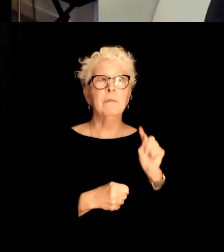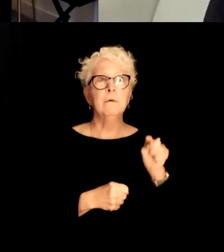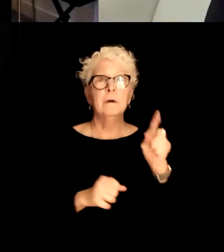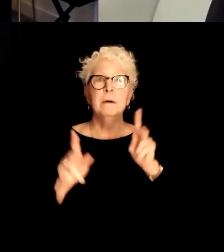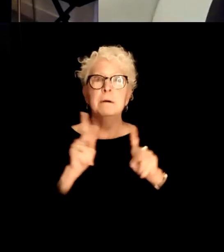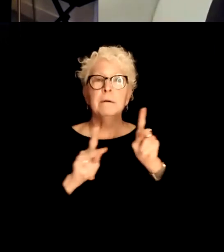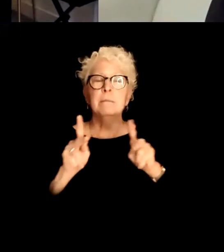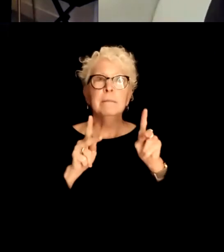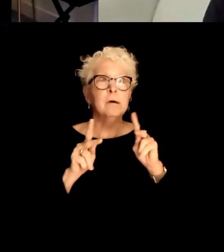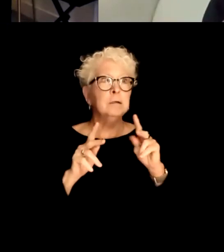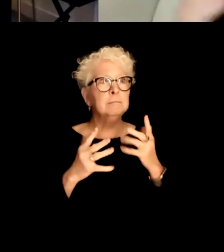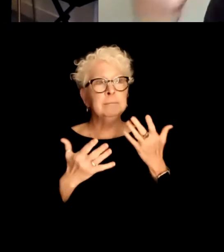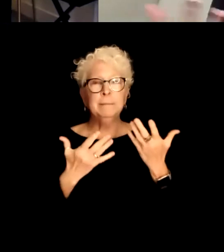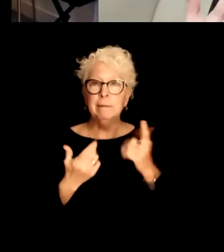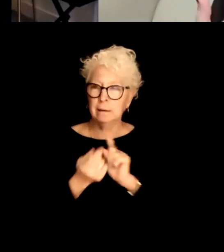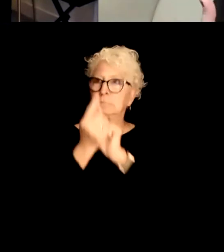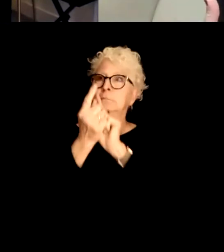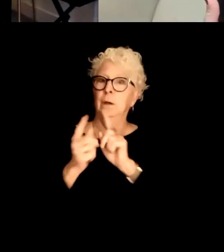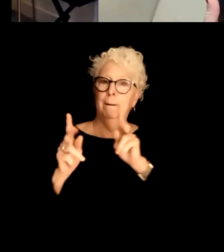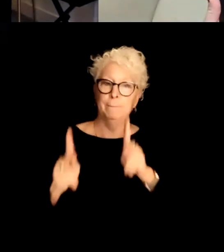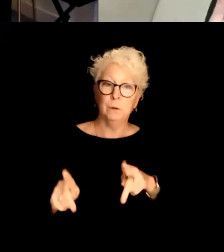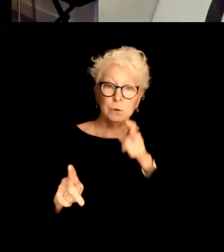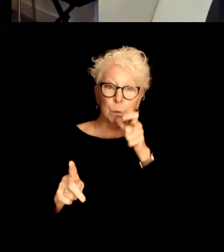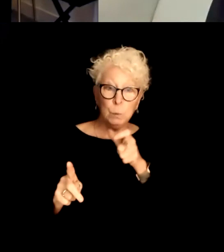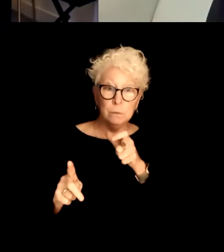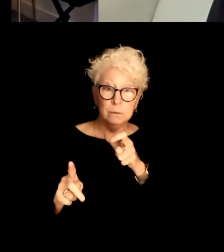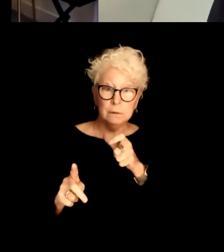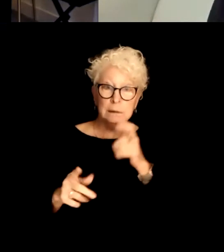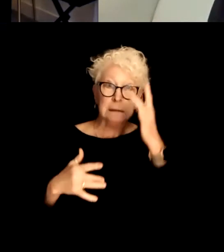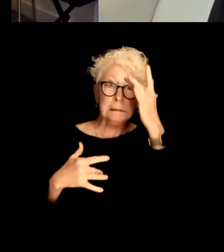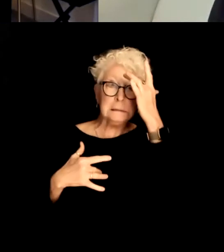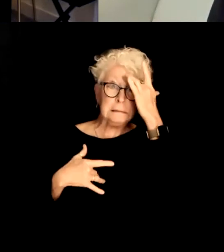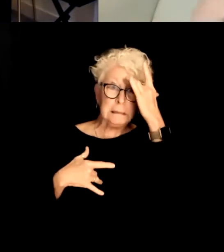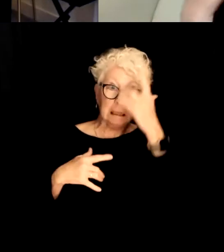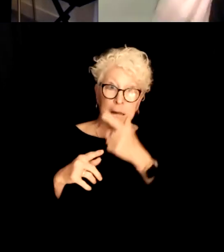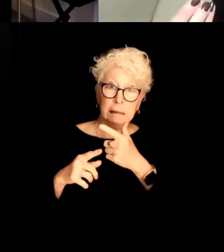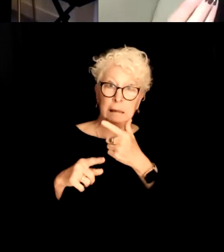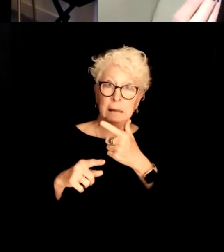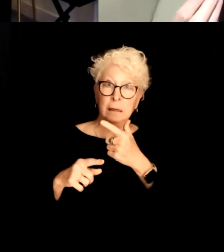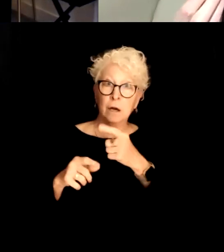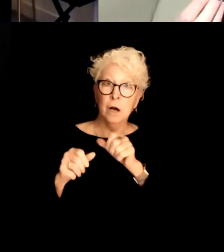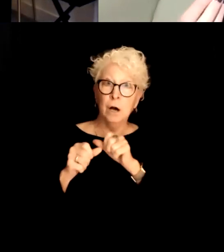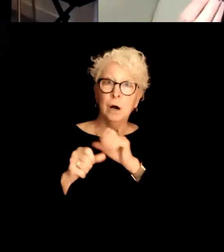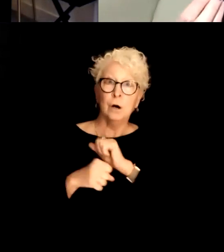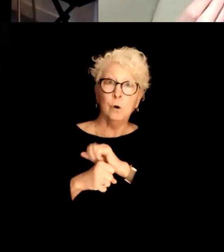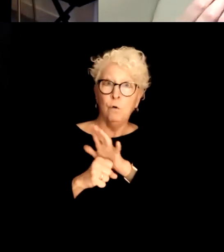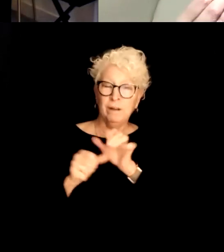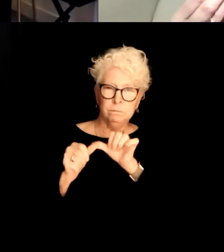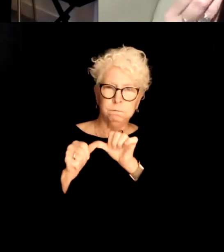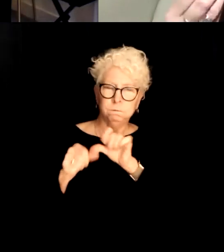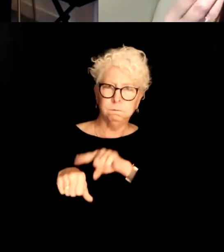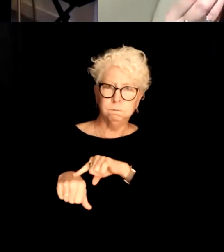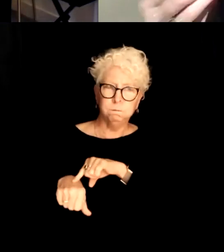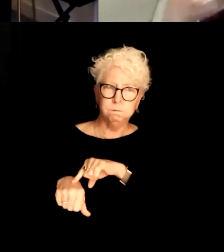either, let's say, someone who is a COVID long hauler, who is, just starting to realize that